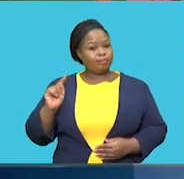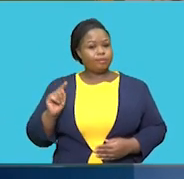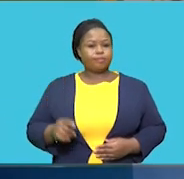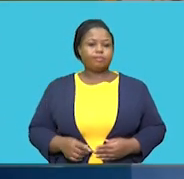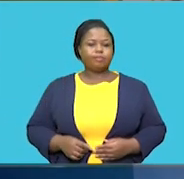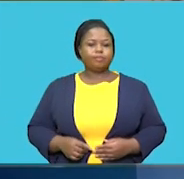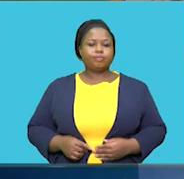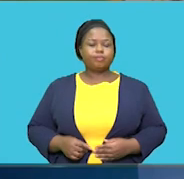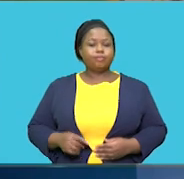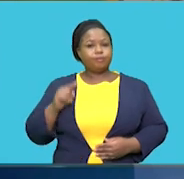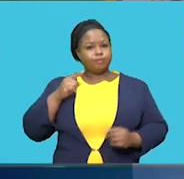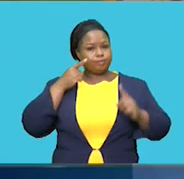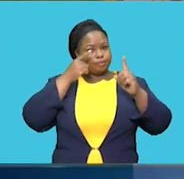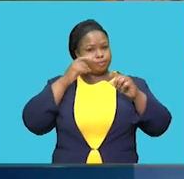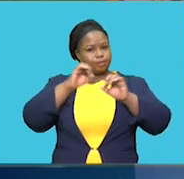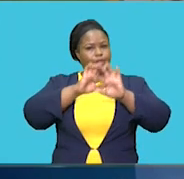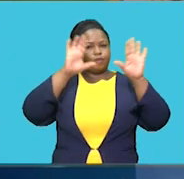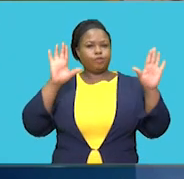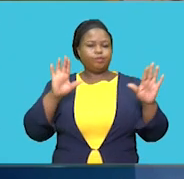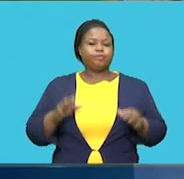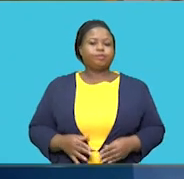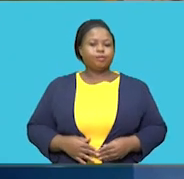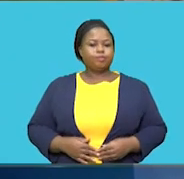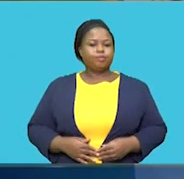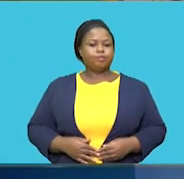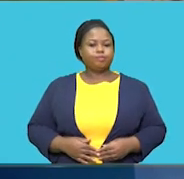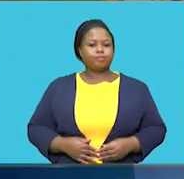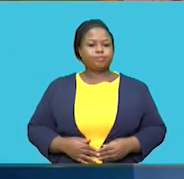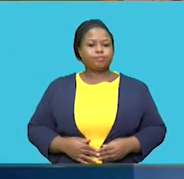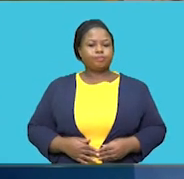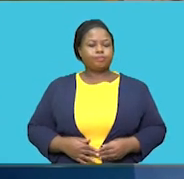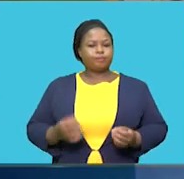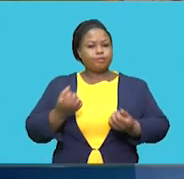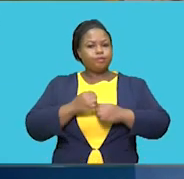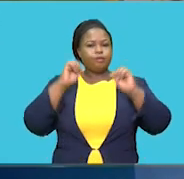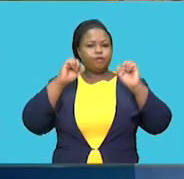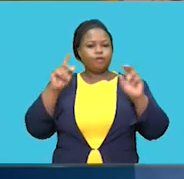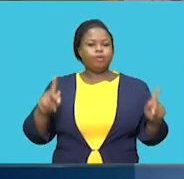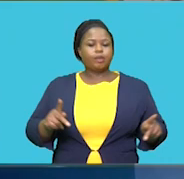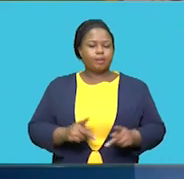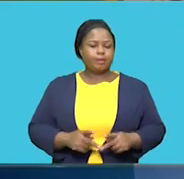who envisaged this historic and iconic Freedom Park.